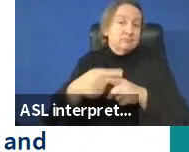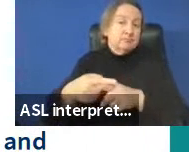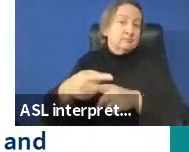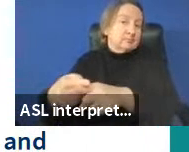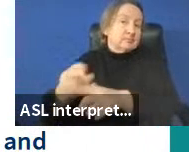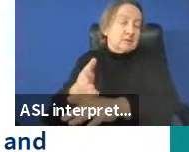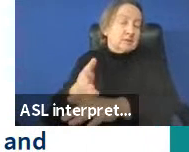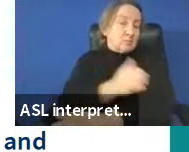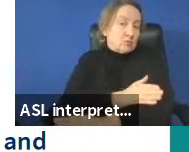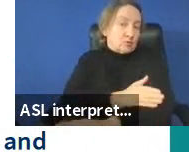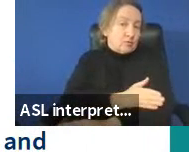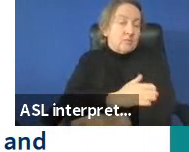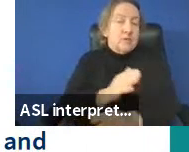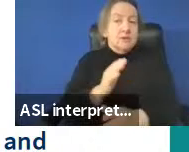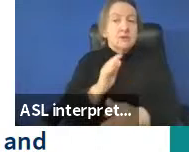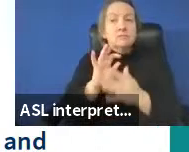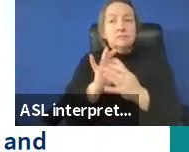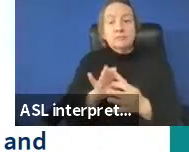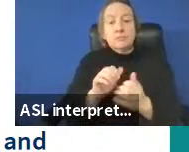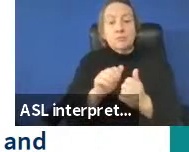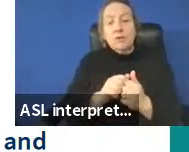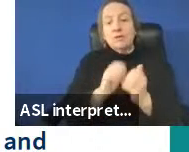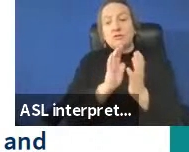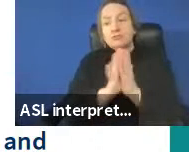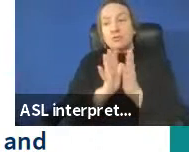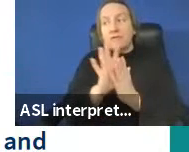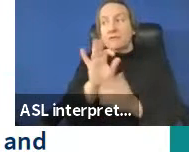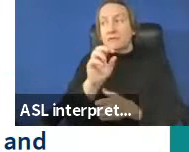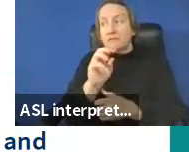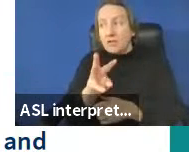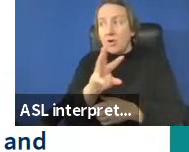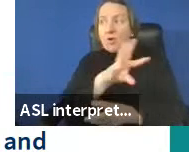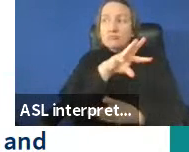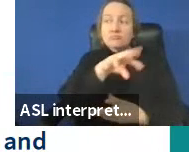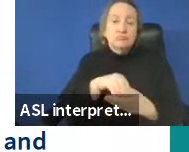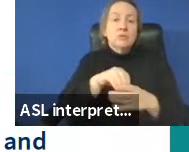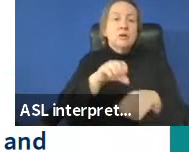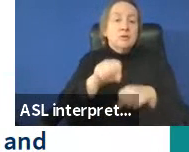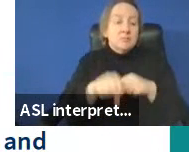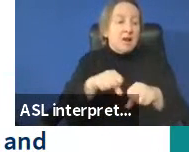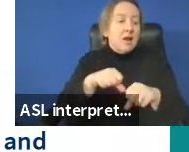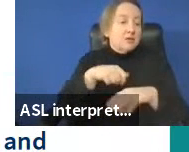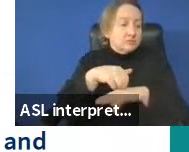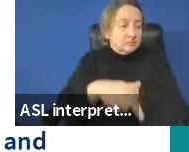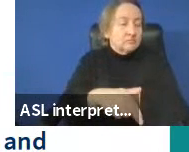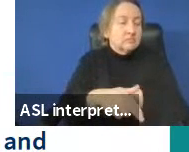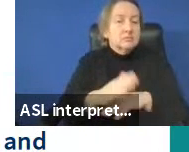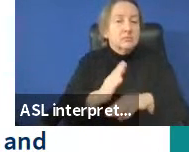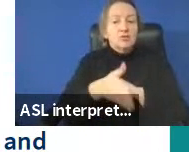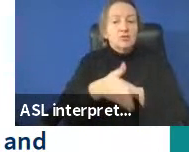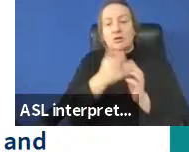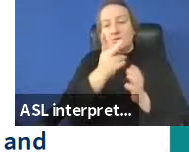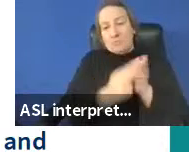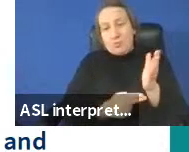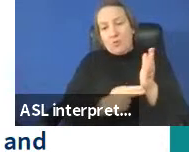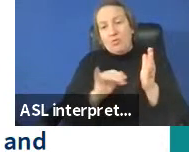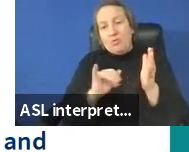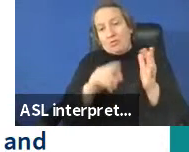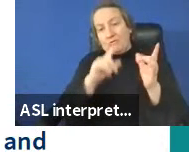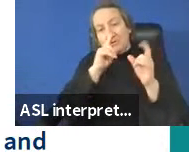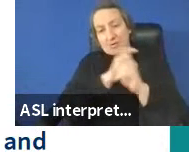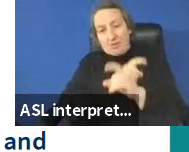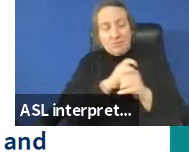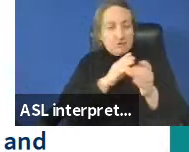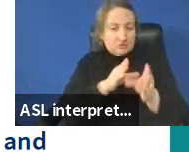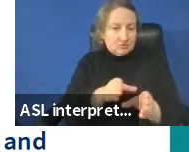relates to both traffic flow and incorporation of the bike pedestrian connections across both of those more complex